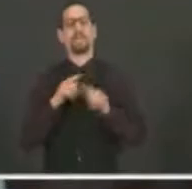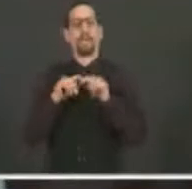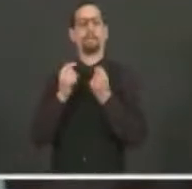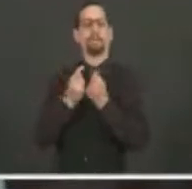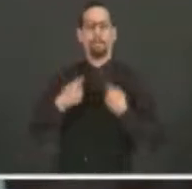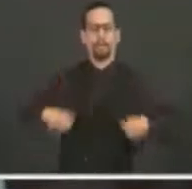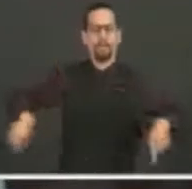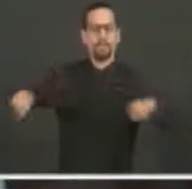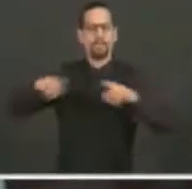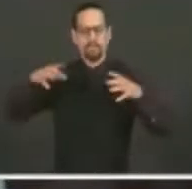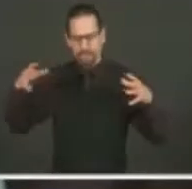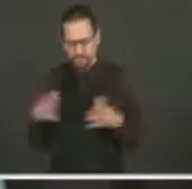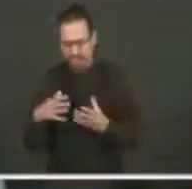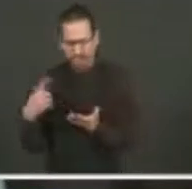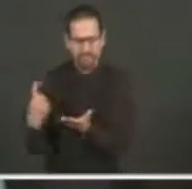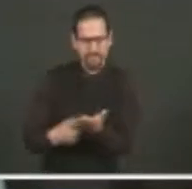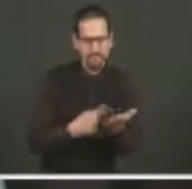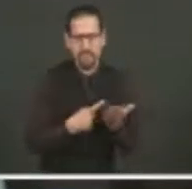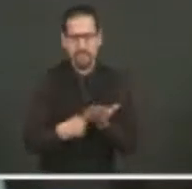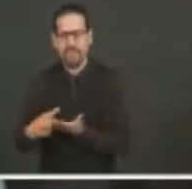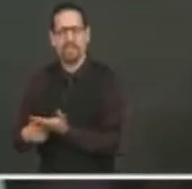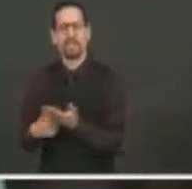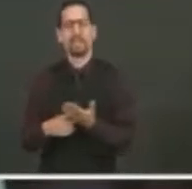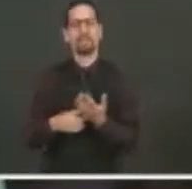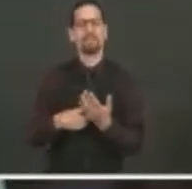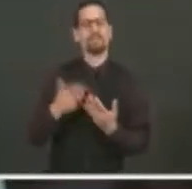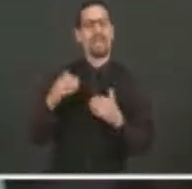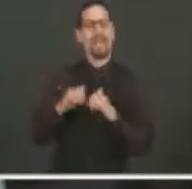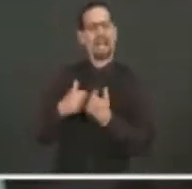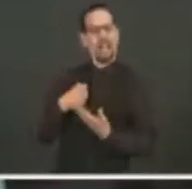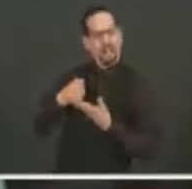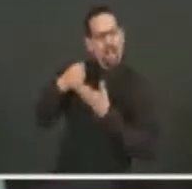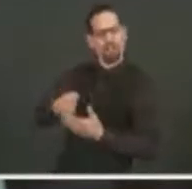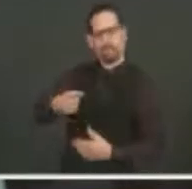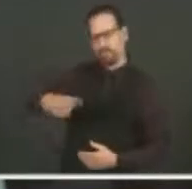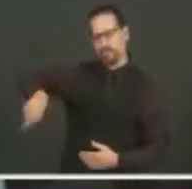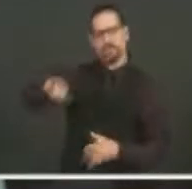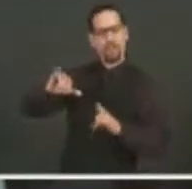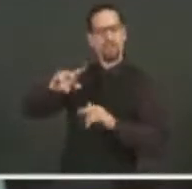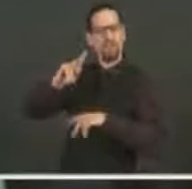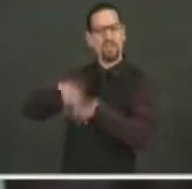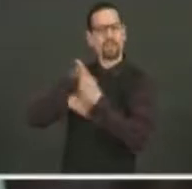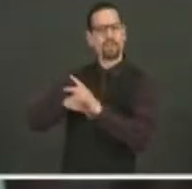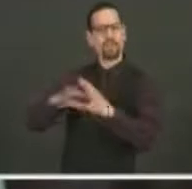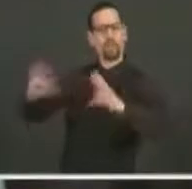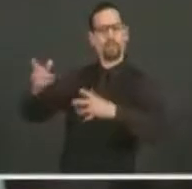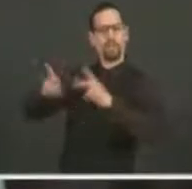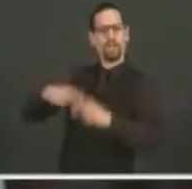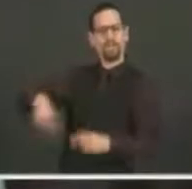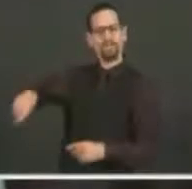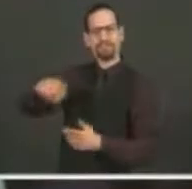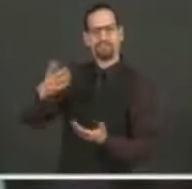vulnerable to get through this? Anyway, one of the groups who has been hardest hit